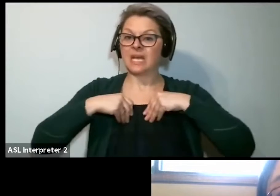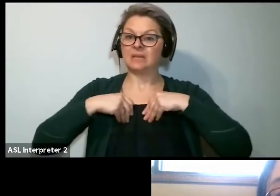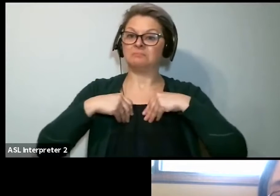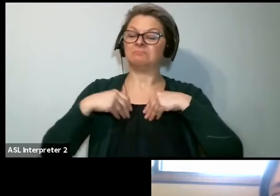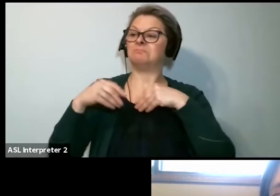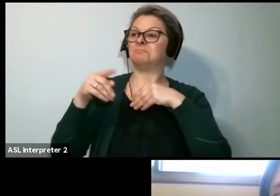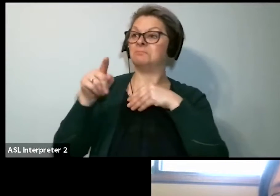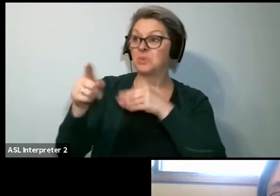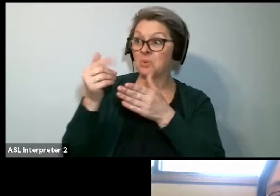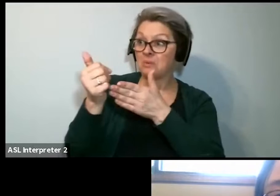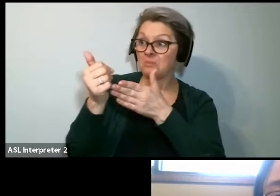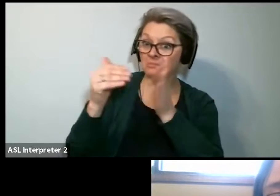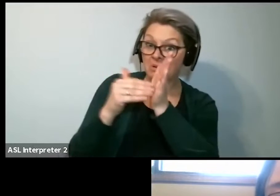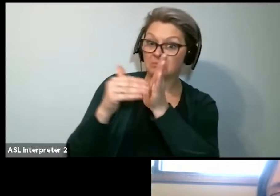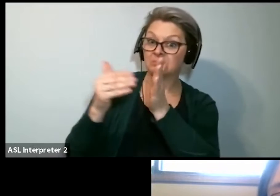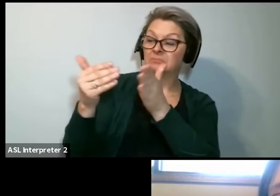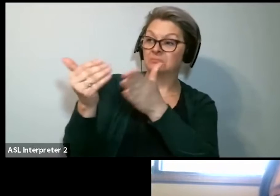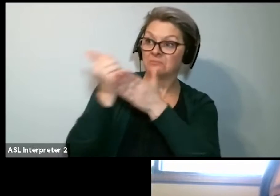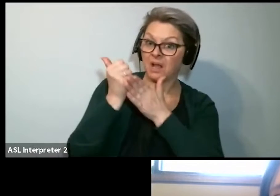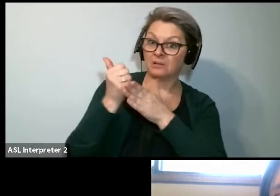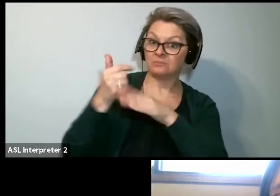in death.